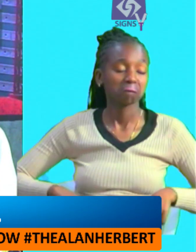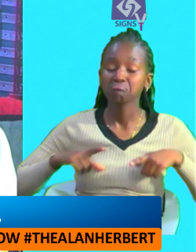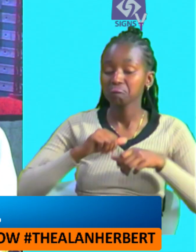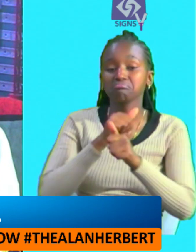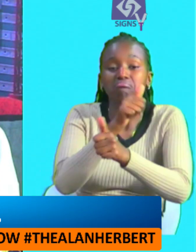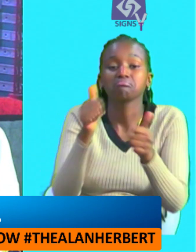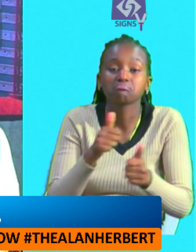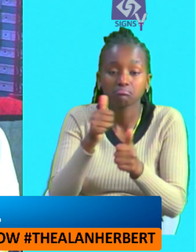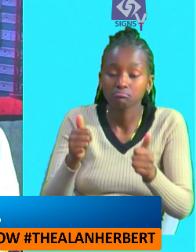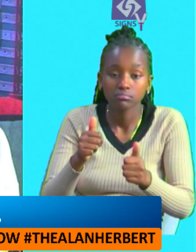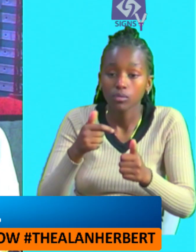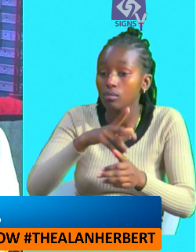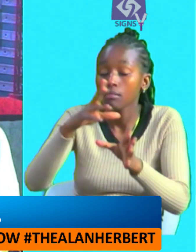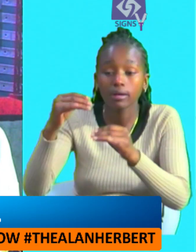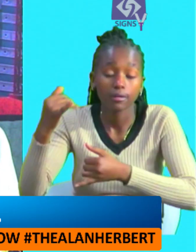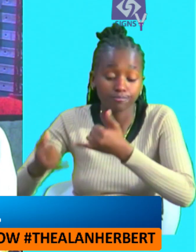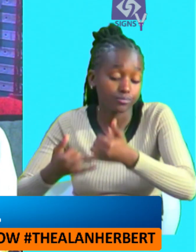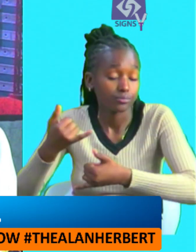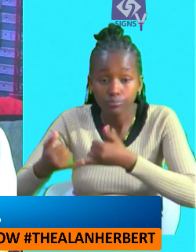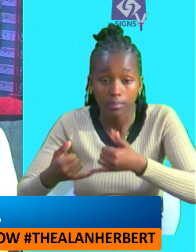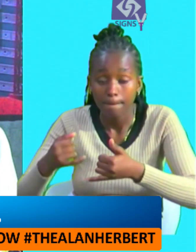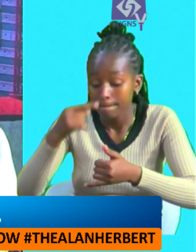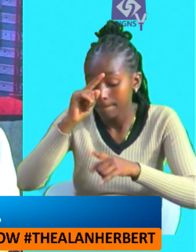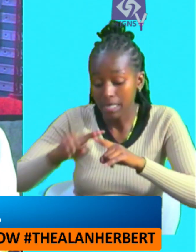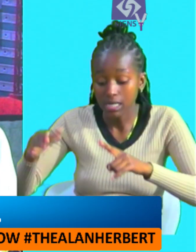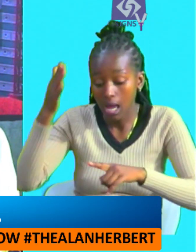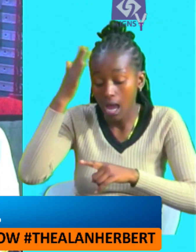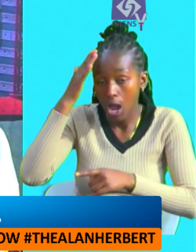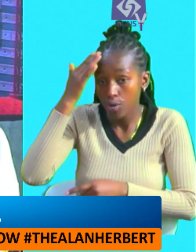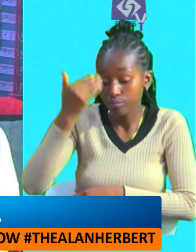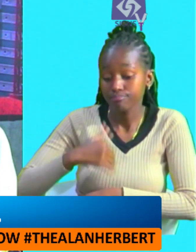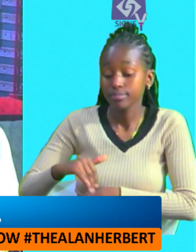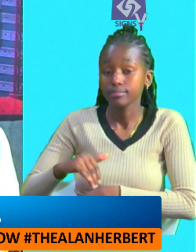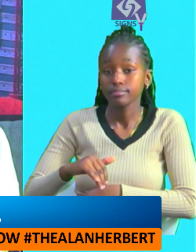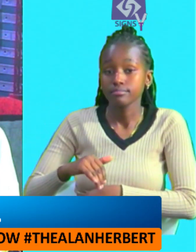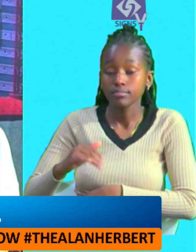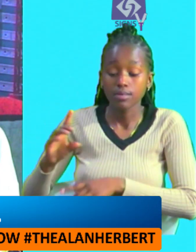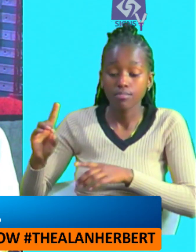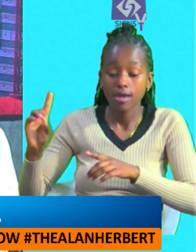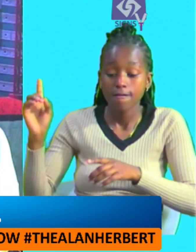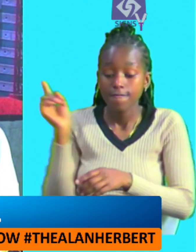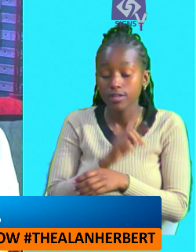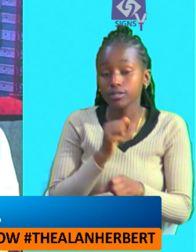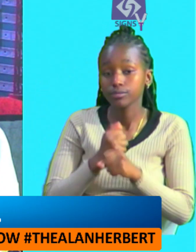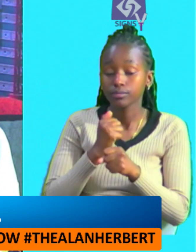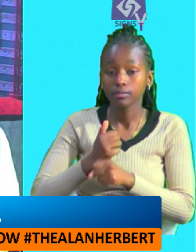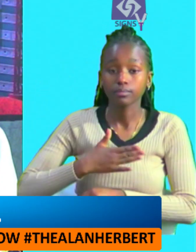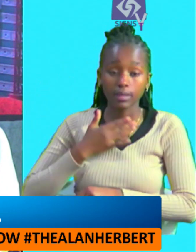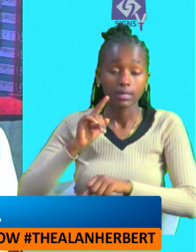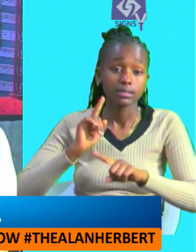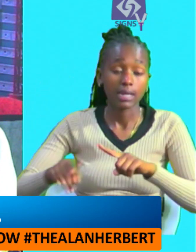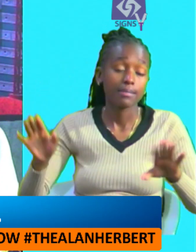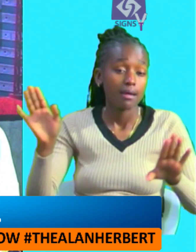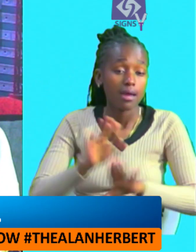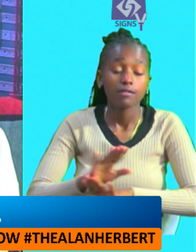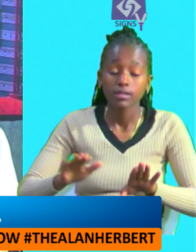love back. To say that I have made another person's day a little bit better. I've made their life